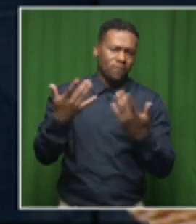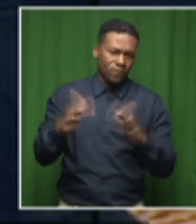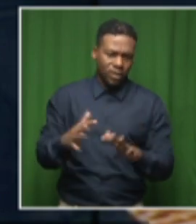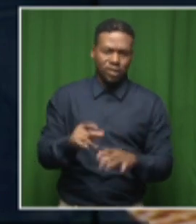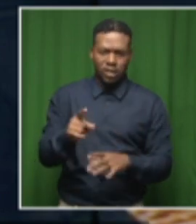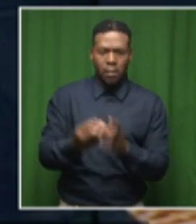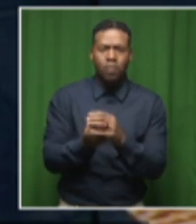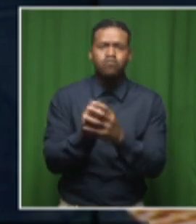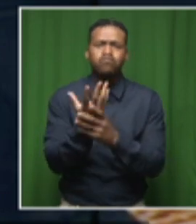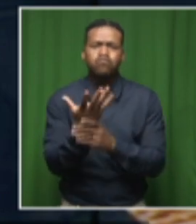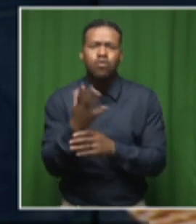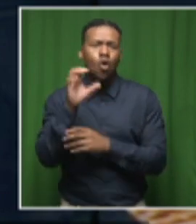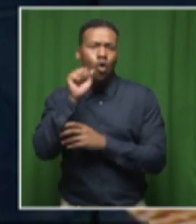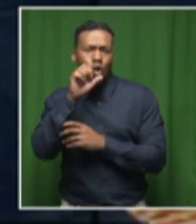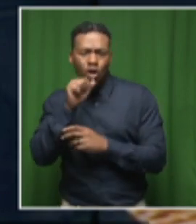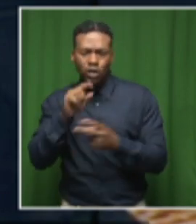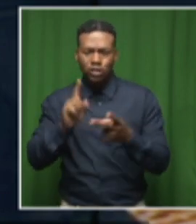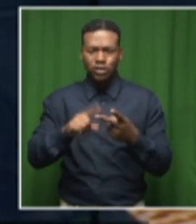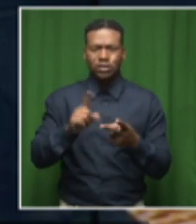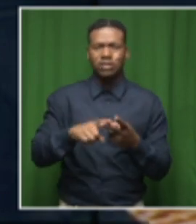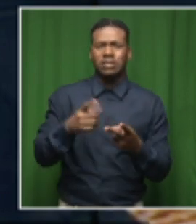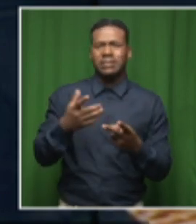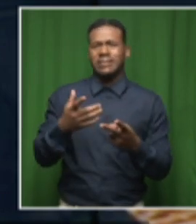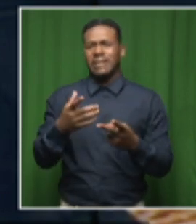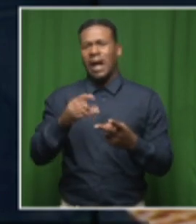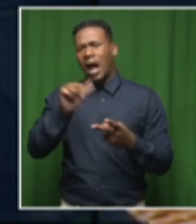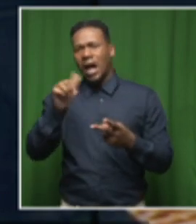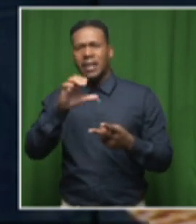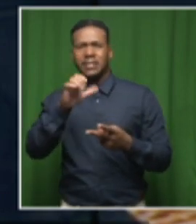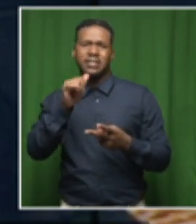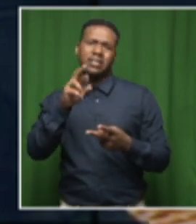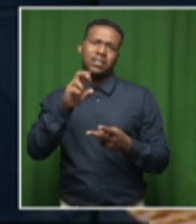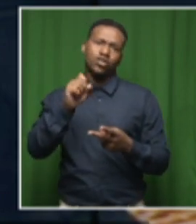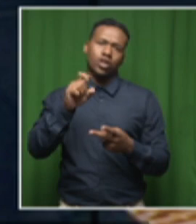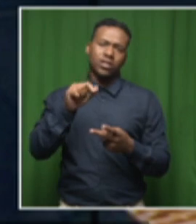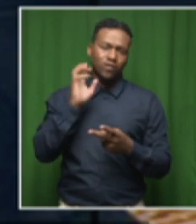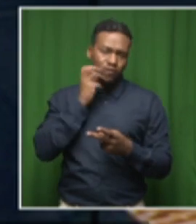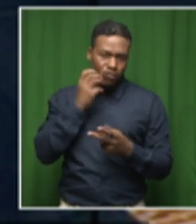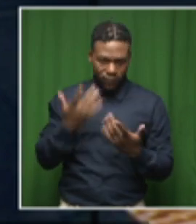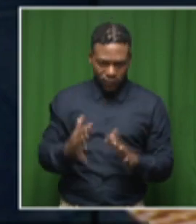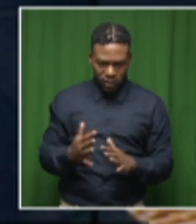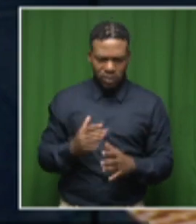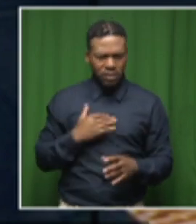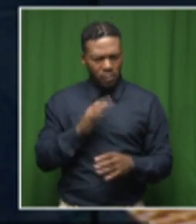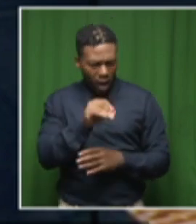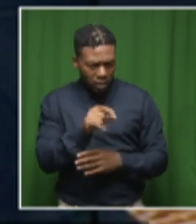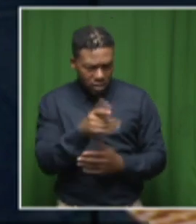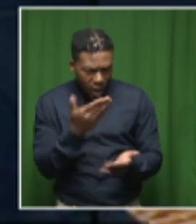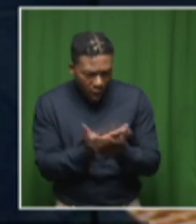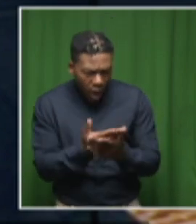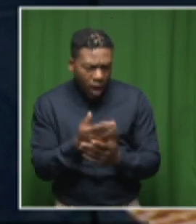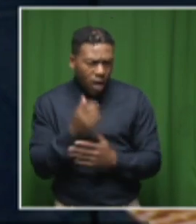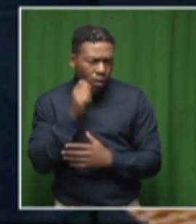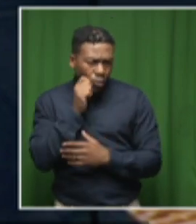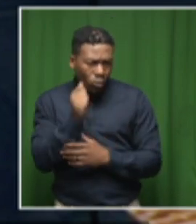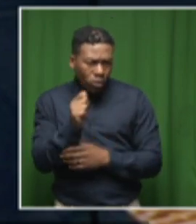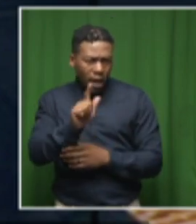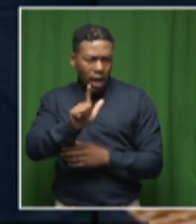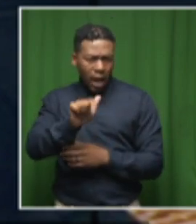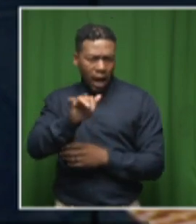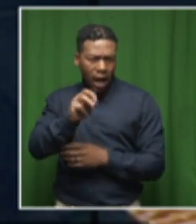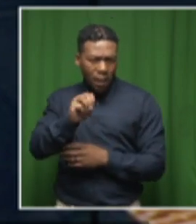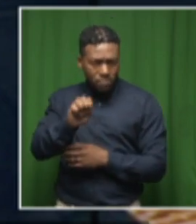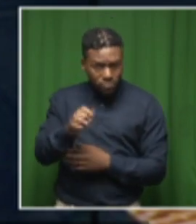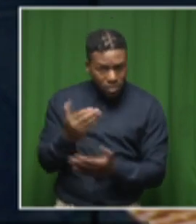oranges and grapefruit. And so we were had a conversation with them about, let's talk about limes. Could it work for limes? They